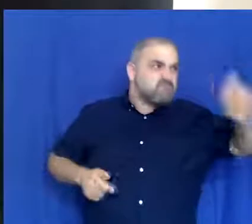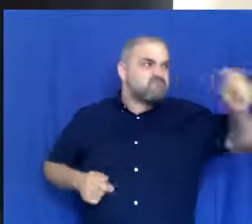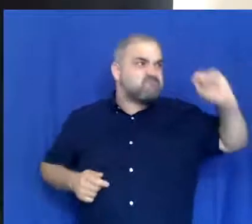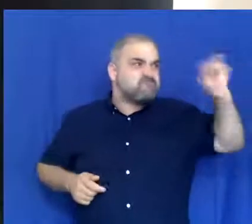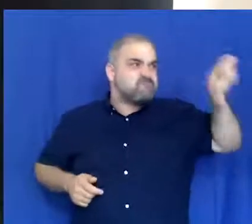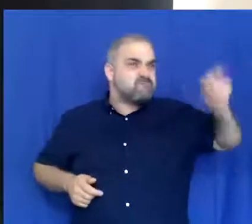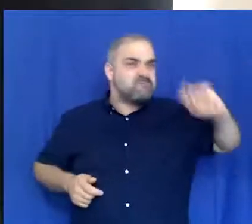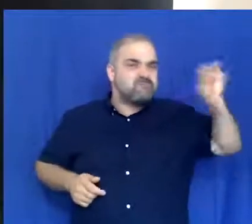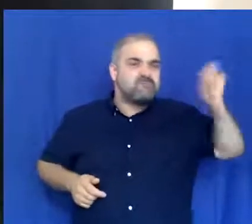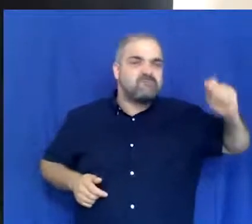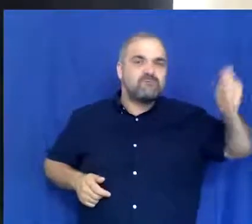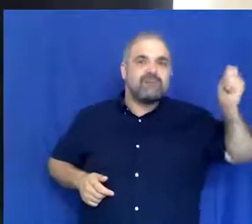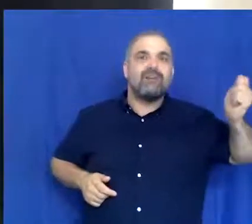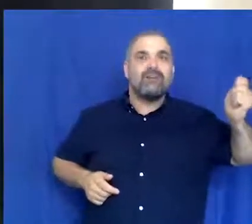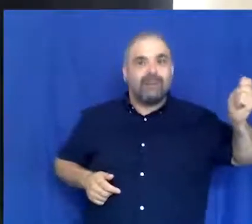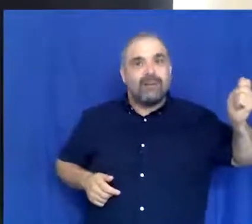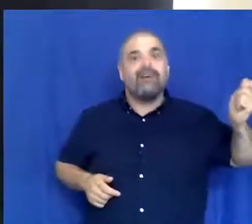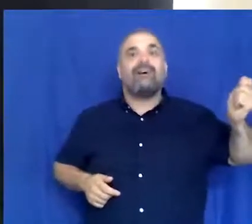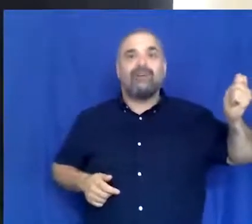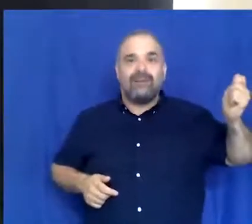loud.